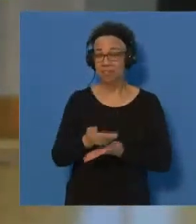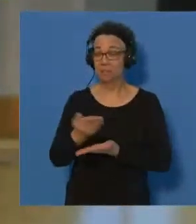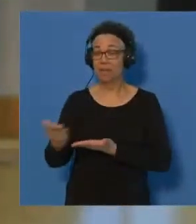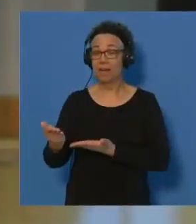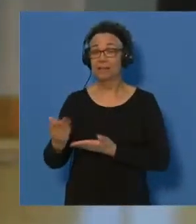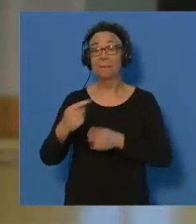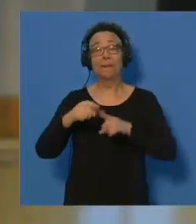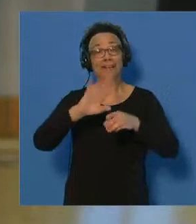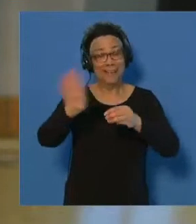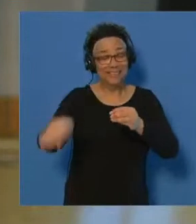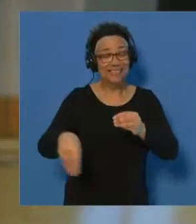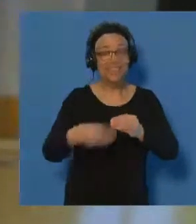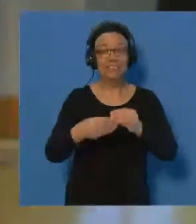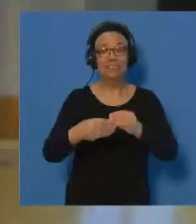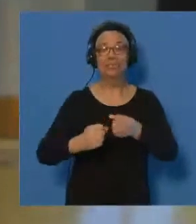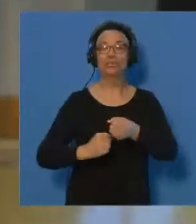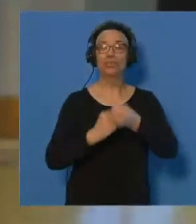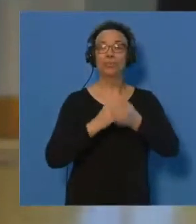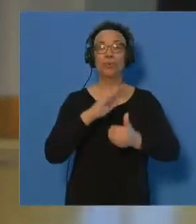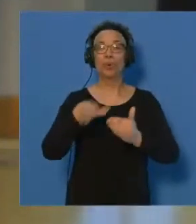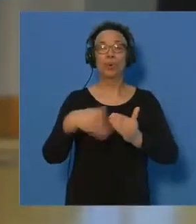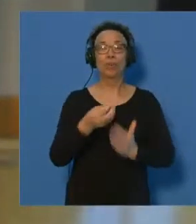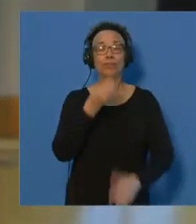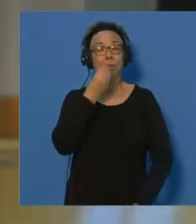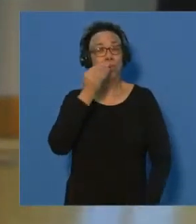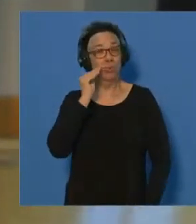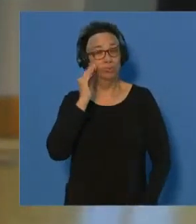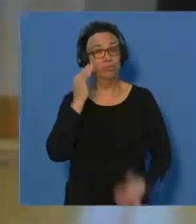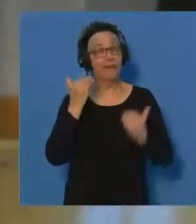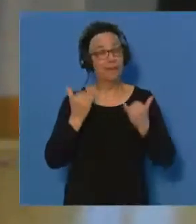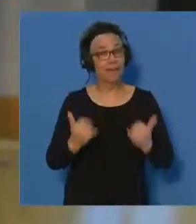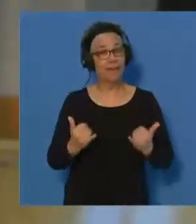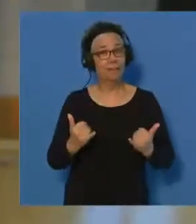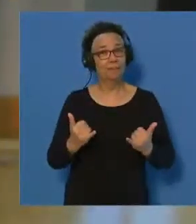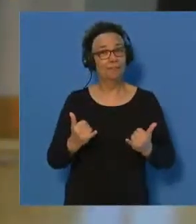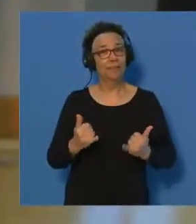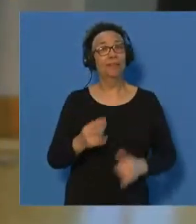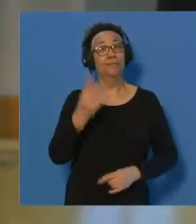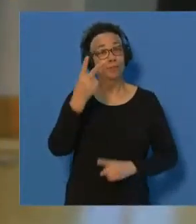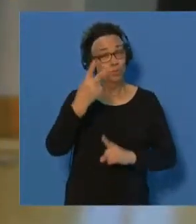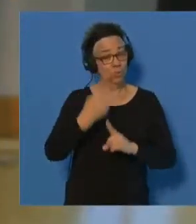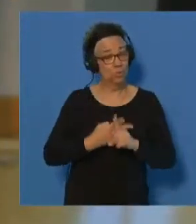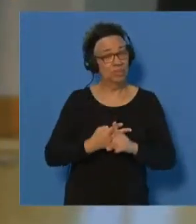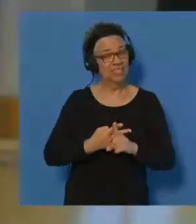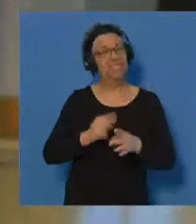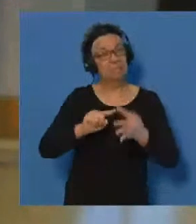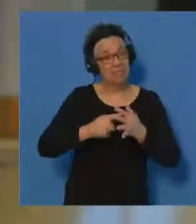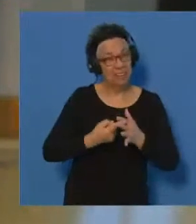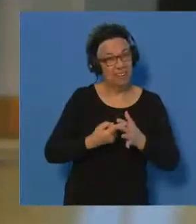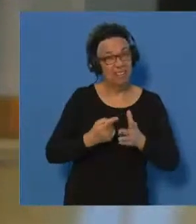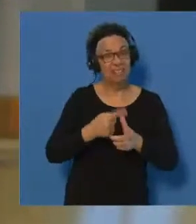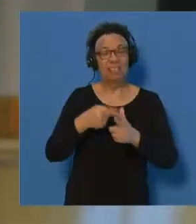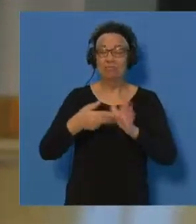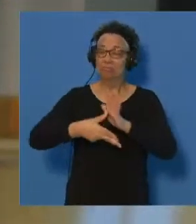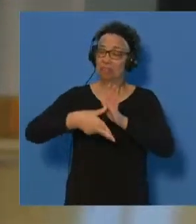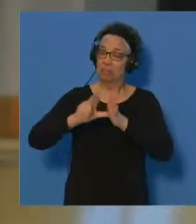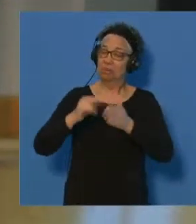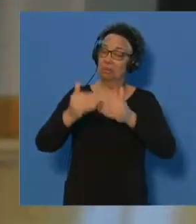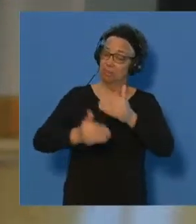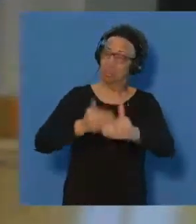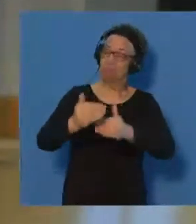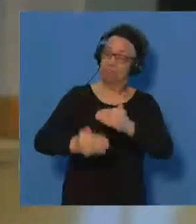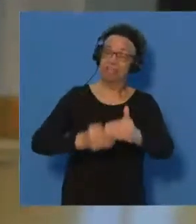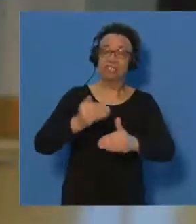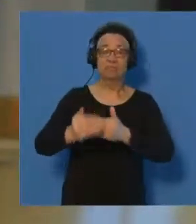to support each of the homes at this time. This will be for 2 months initially, to be reviewed as things progress.